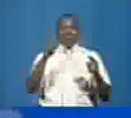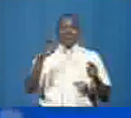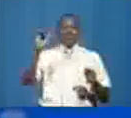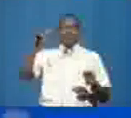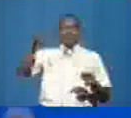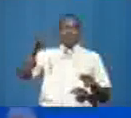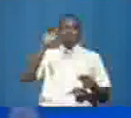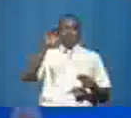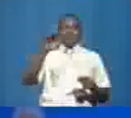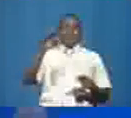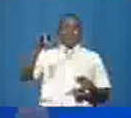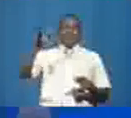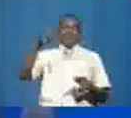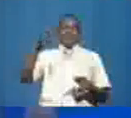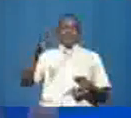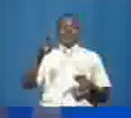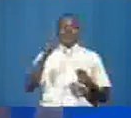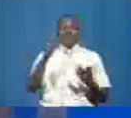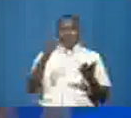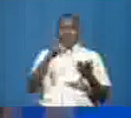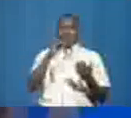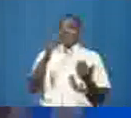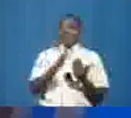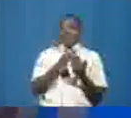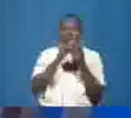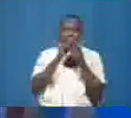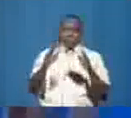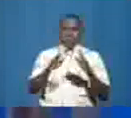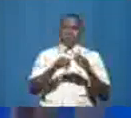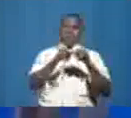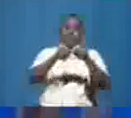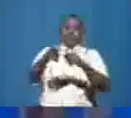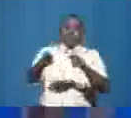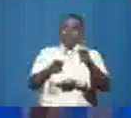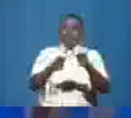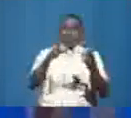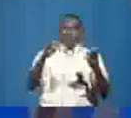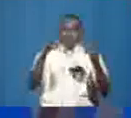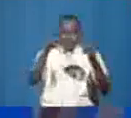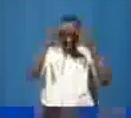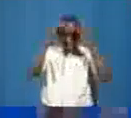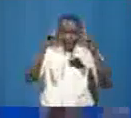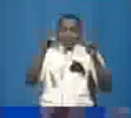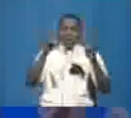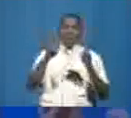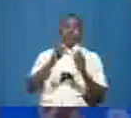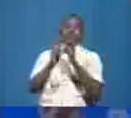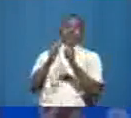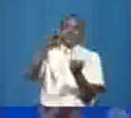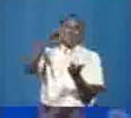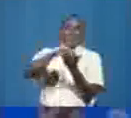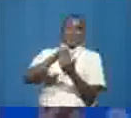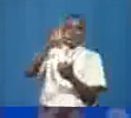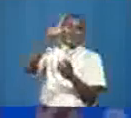coup in that country. There's been an uneasy calm in Niger following President Tanja's decision to stand for a third